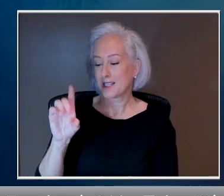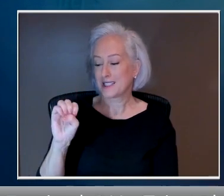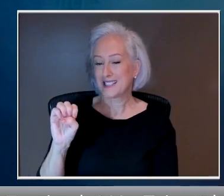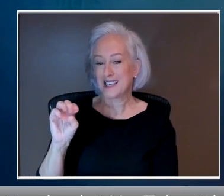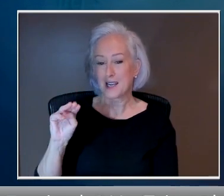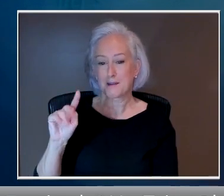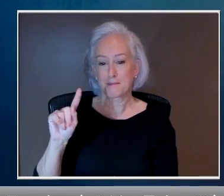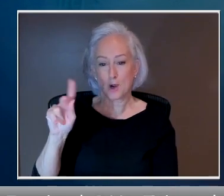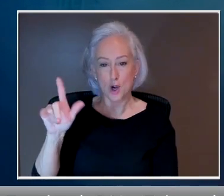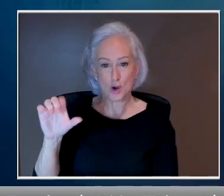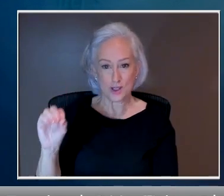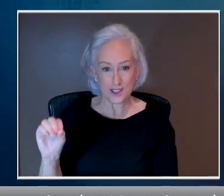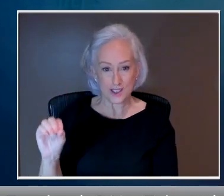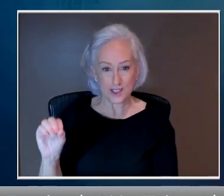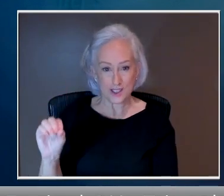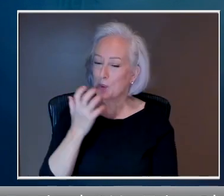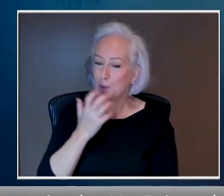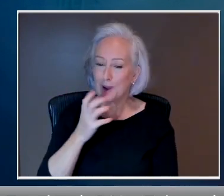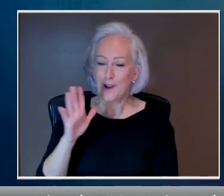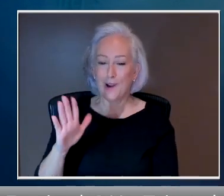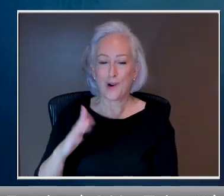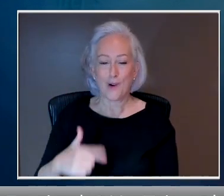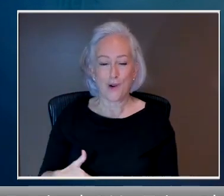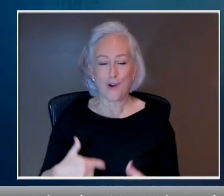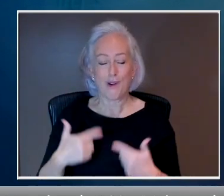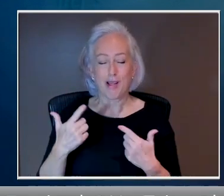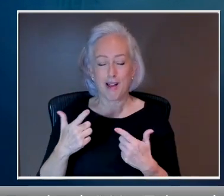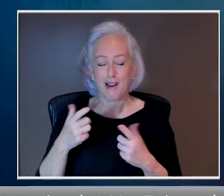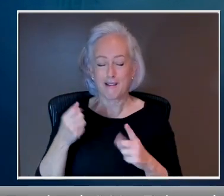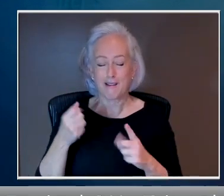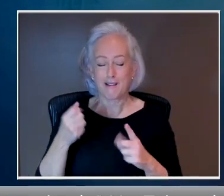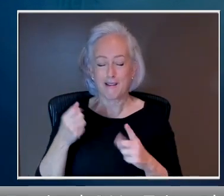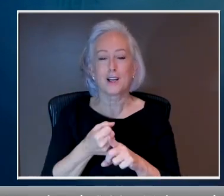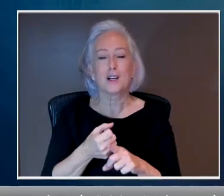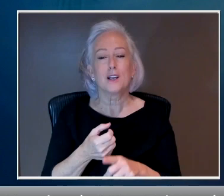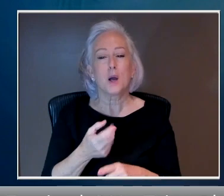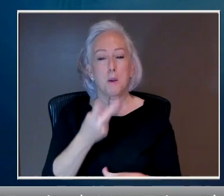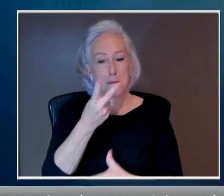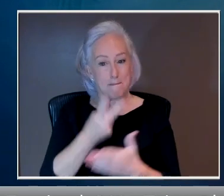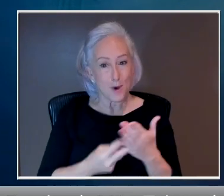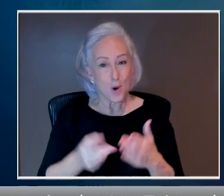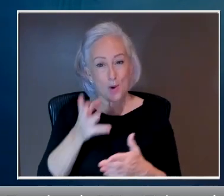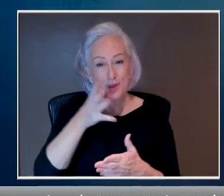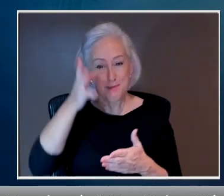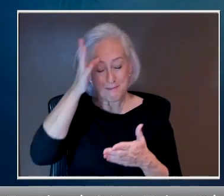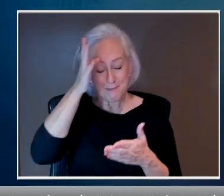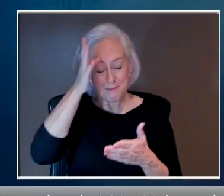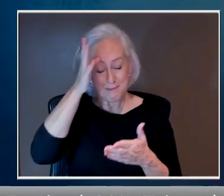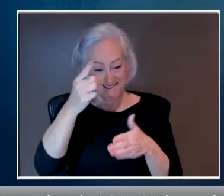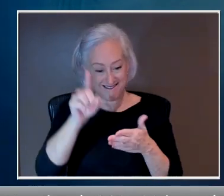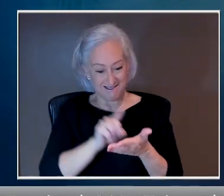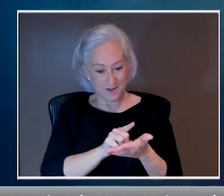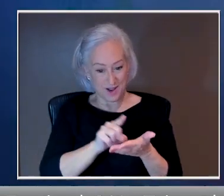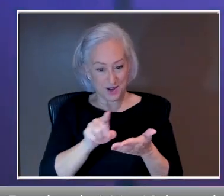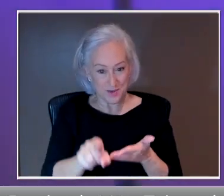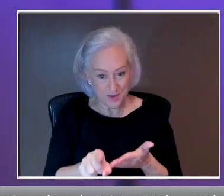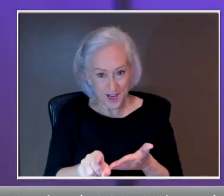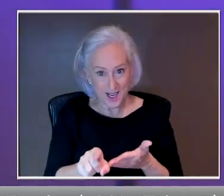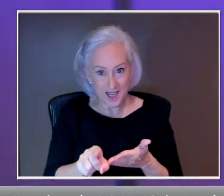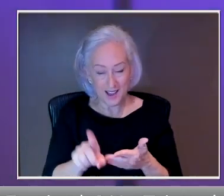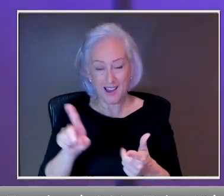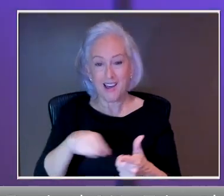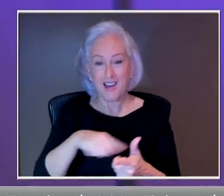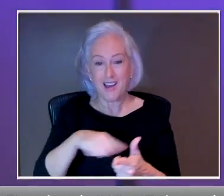lost both her parents in less than a week. And as Janine Kiesling shows us, Michelle would then face a health crisis of her own.